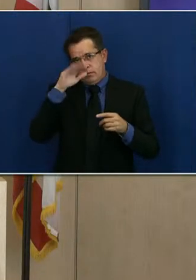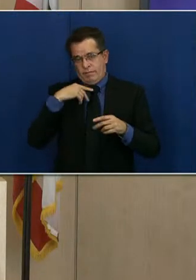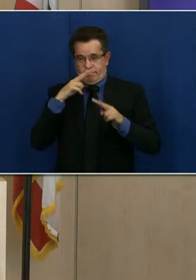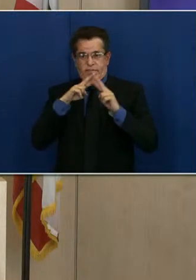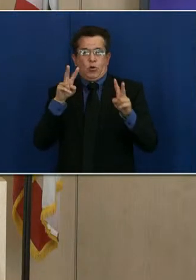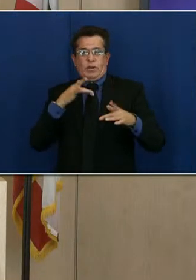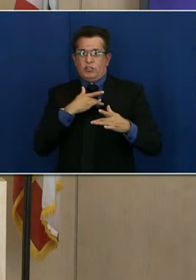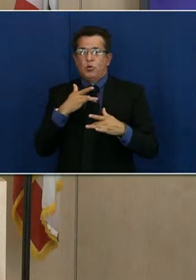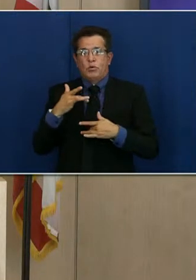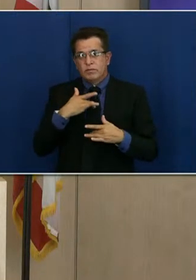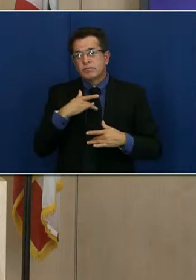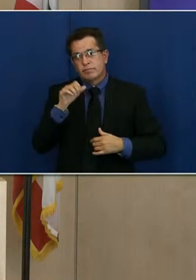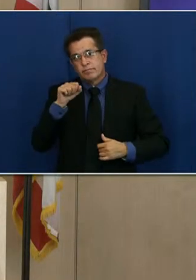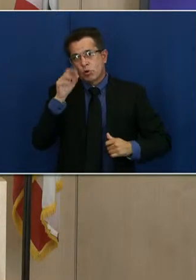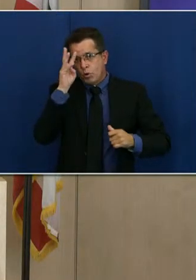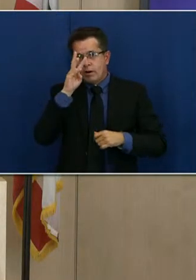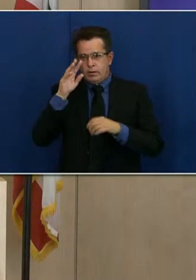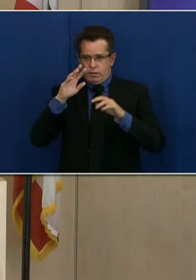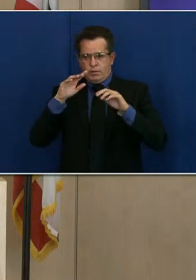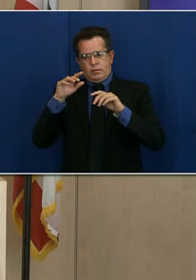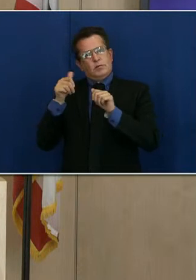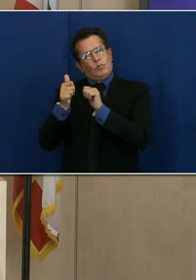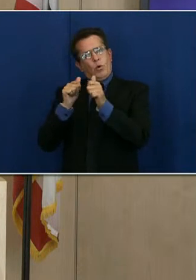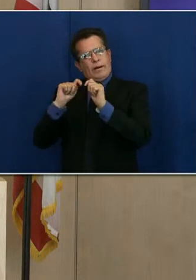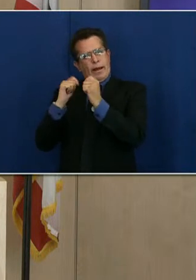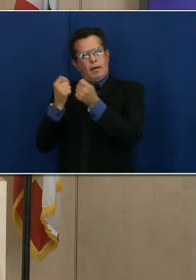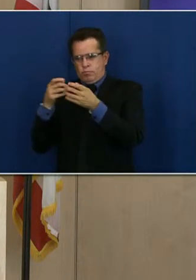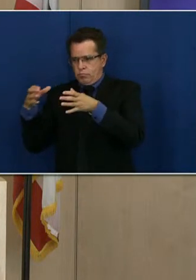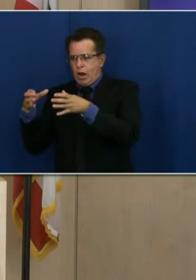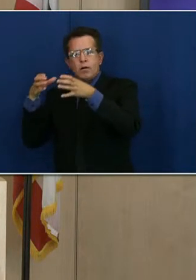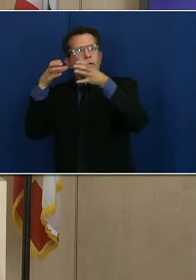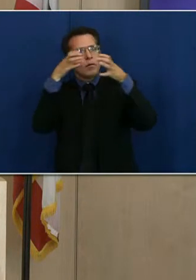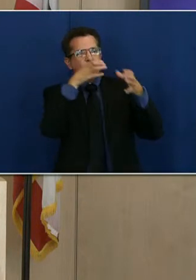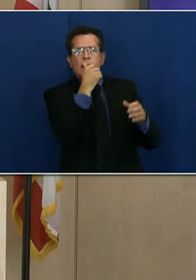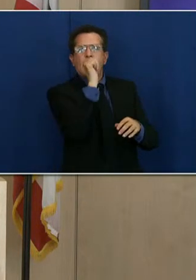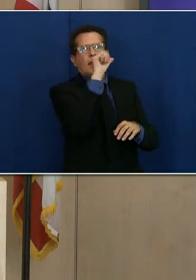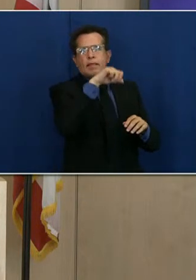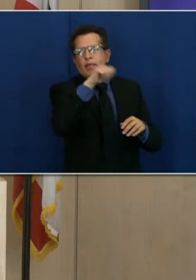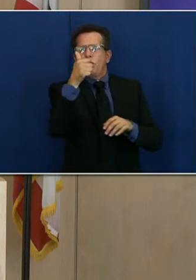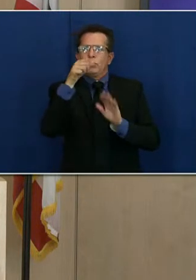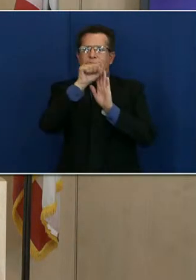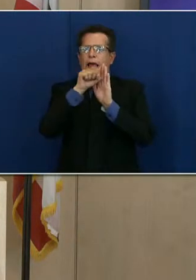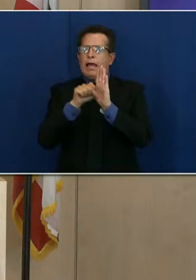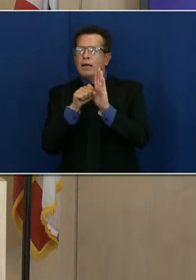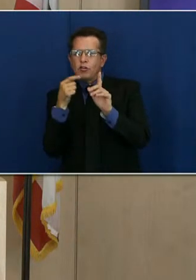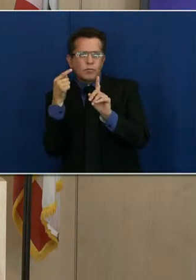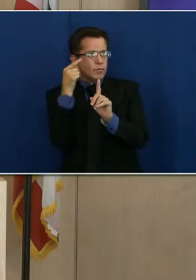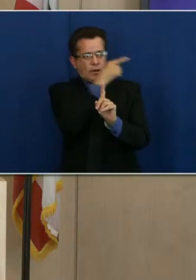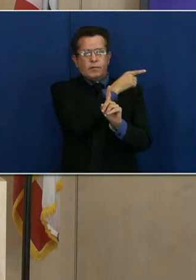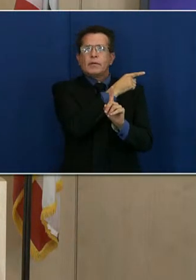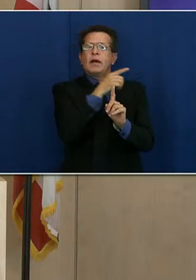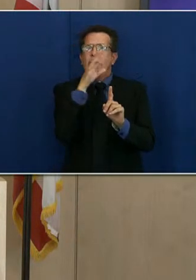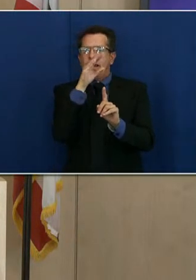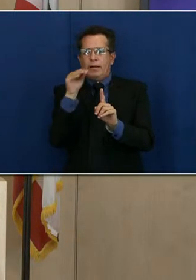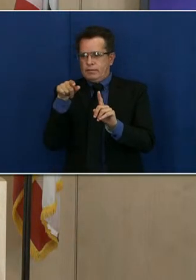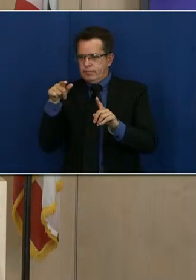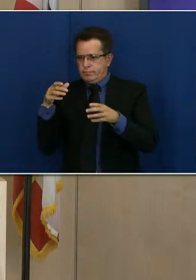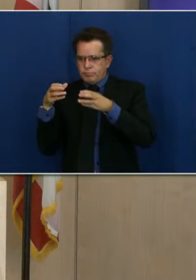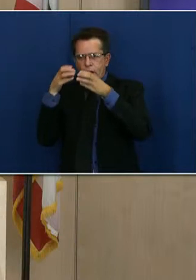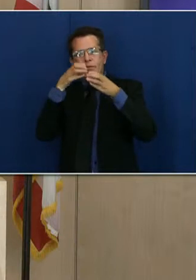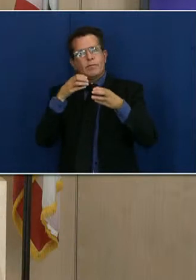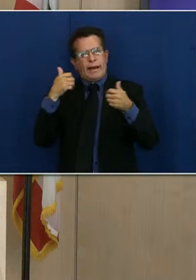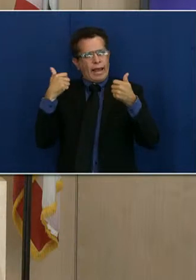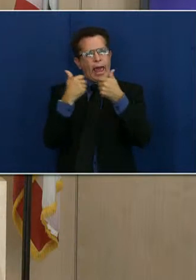concerned about sports teams traveling outside of the state and even participating in sports